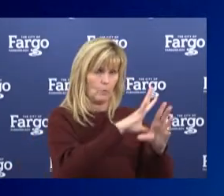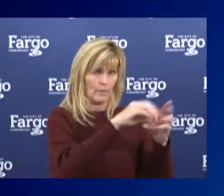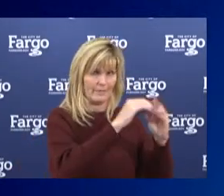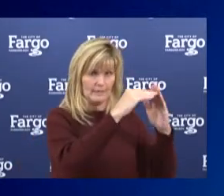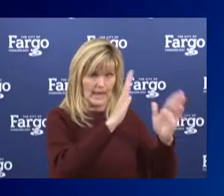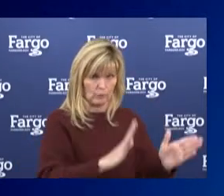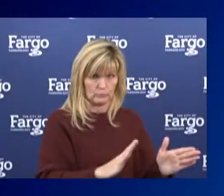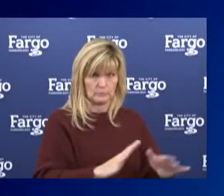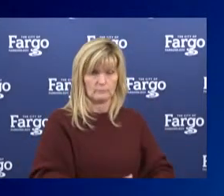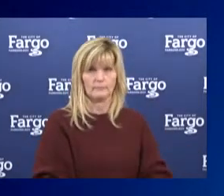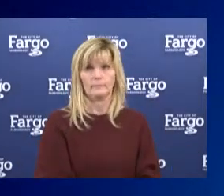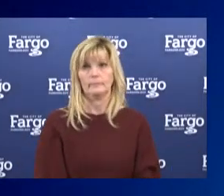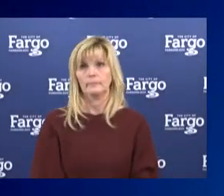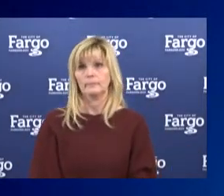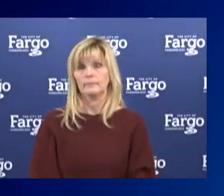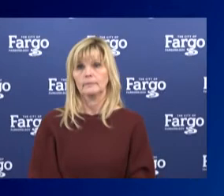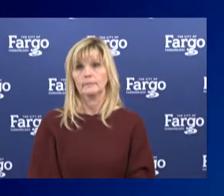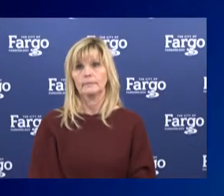please.